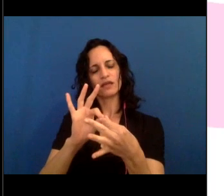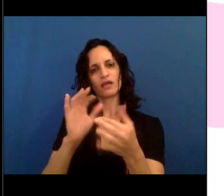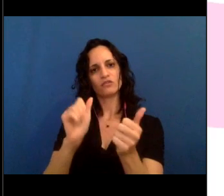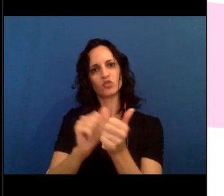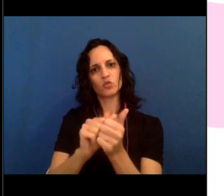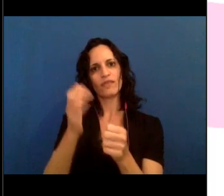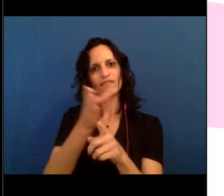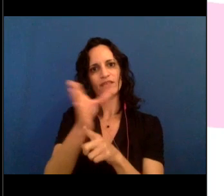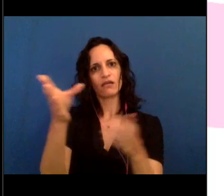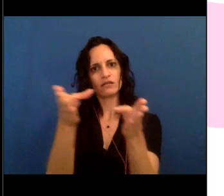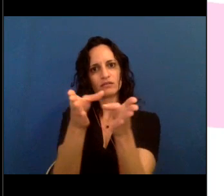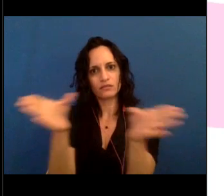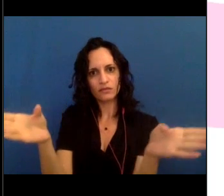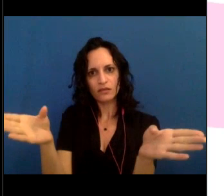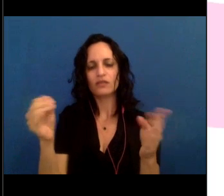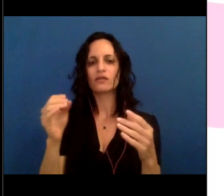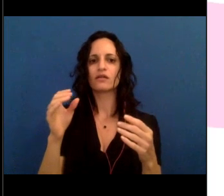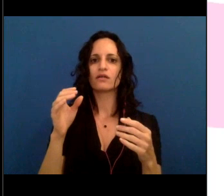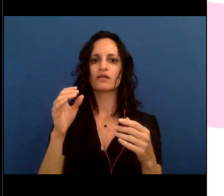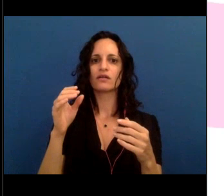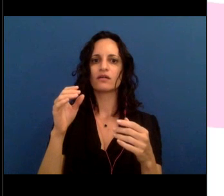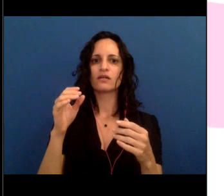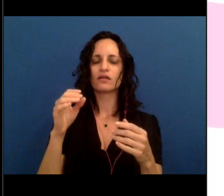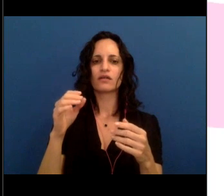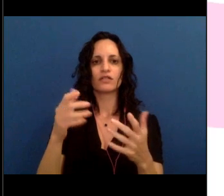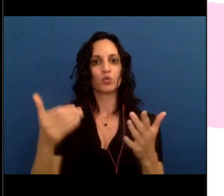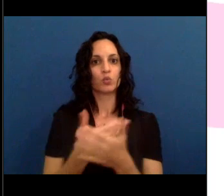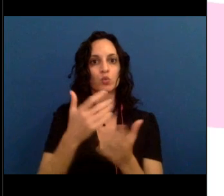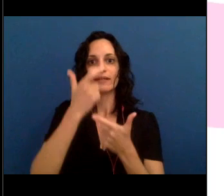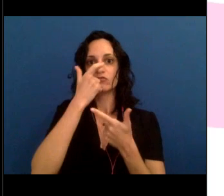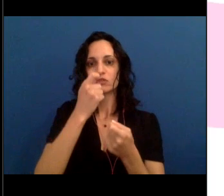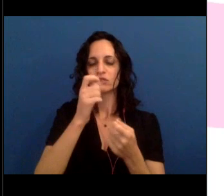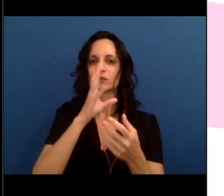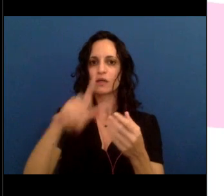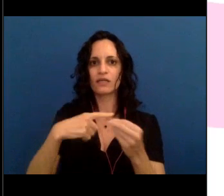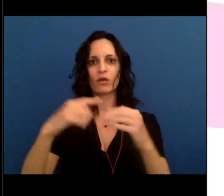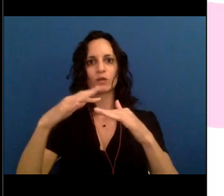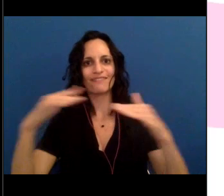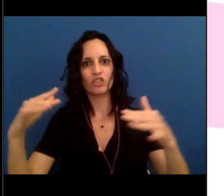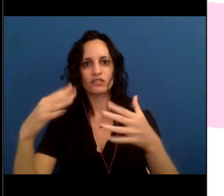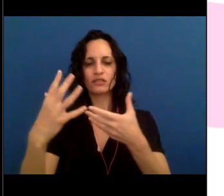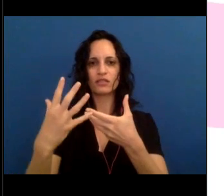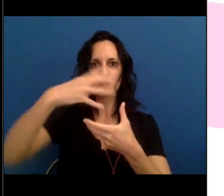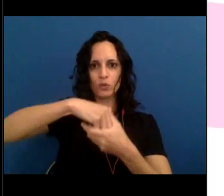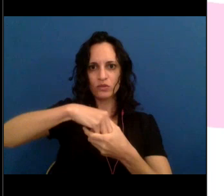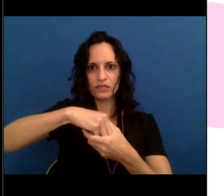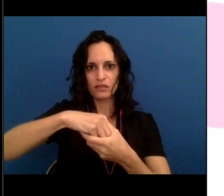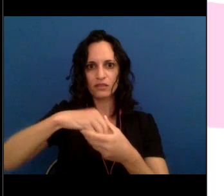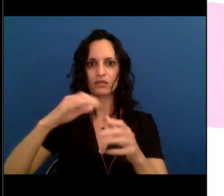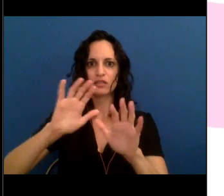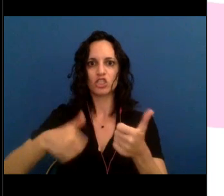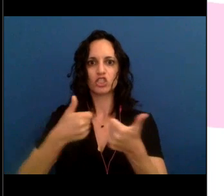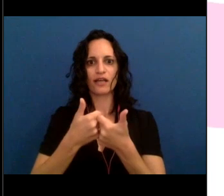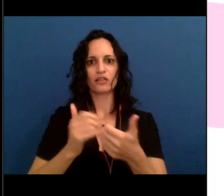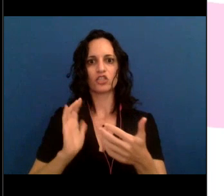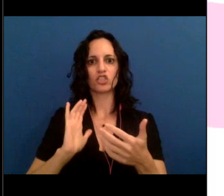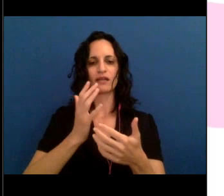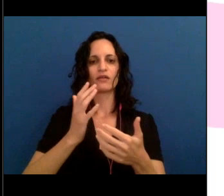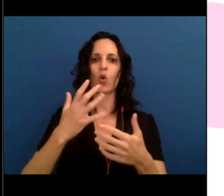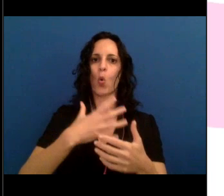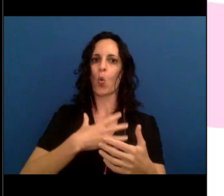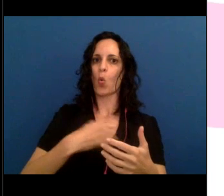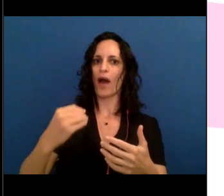in talking about diversity and inclusion, which we might call more specifically challenging white supremacy in the discipline, specifically in the wake